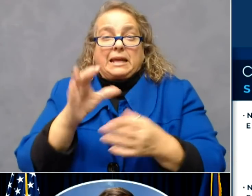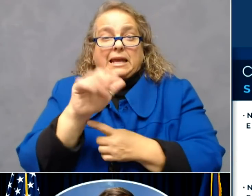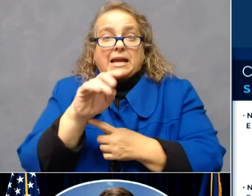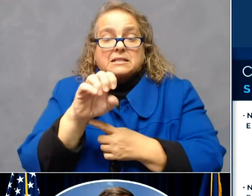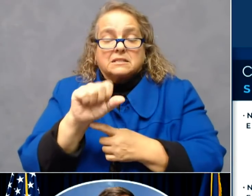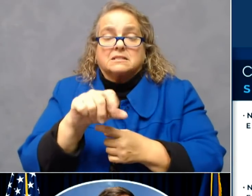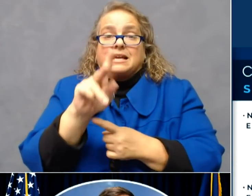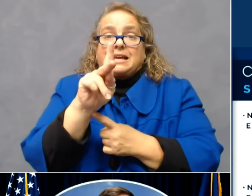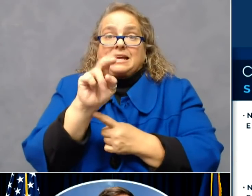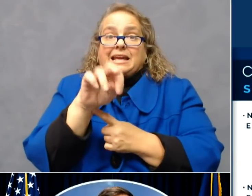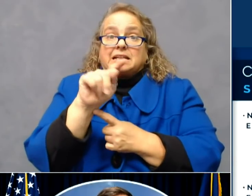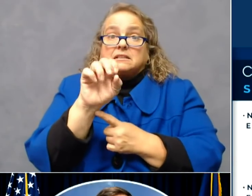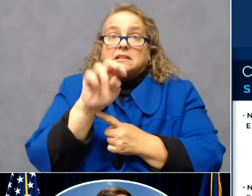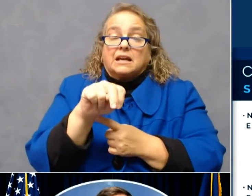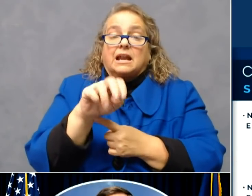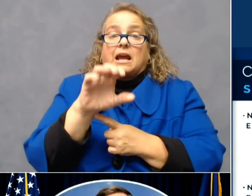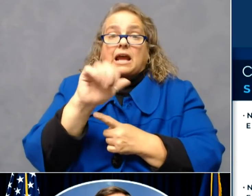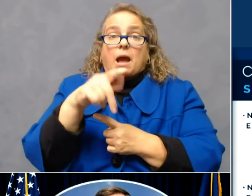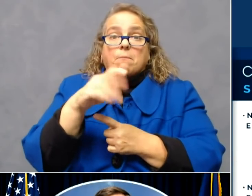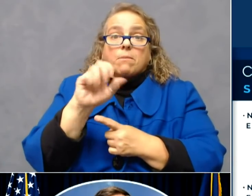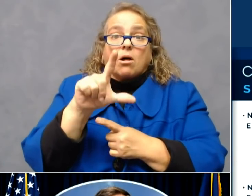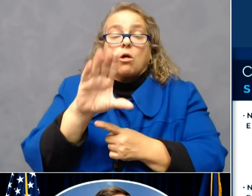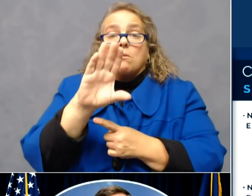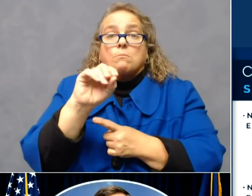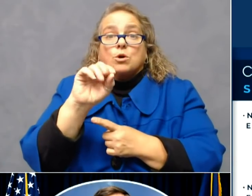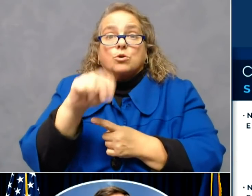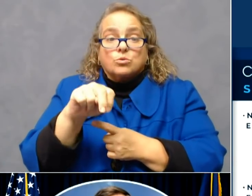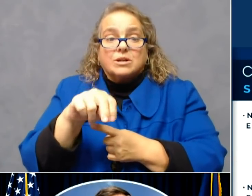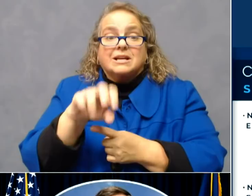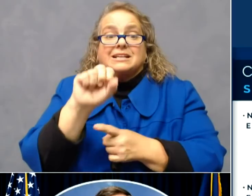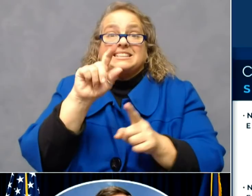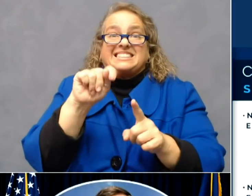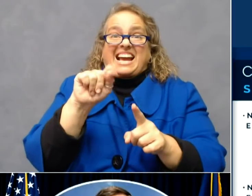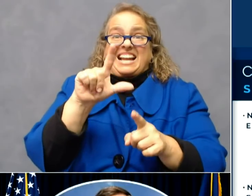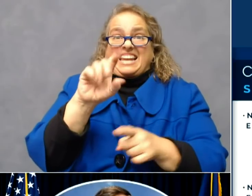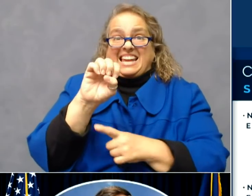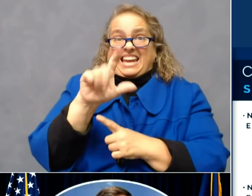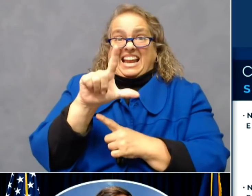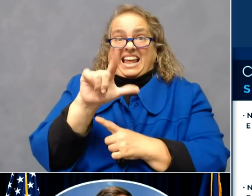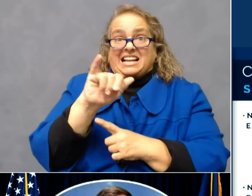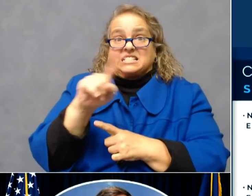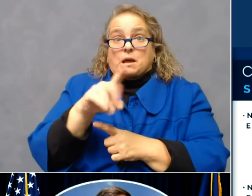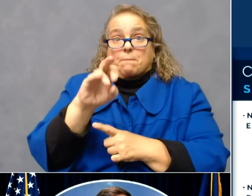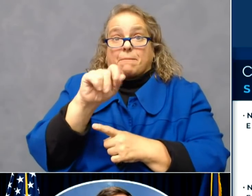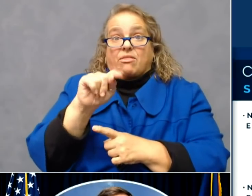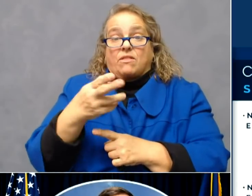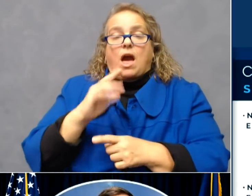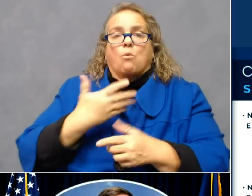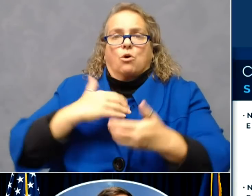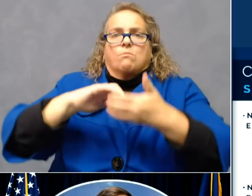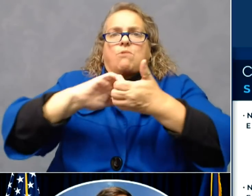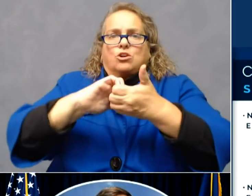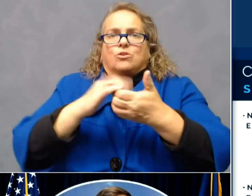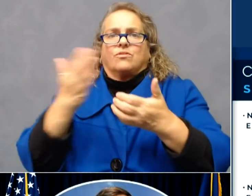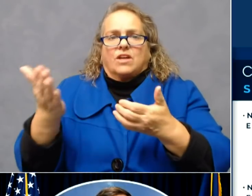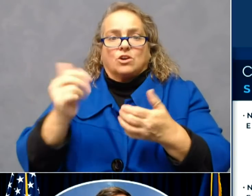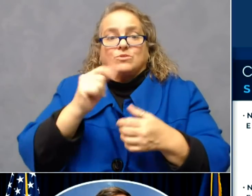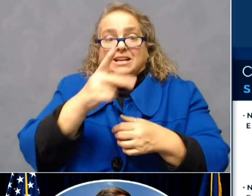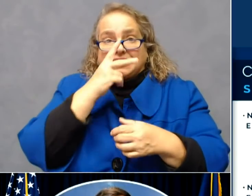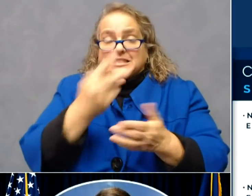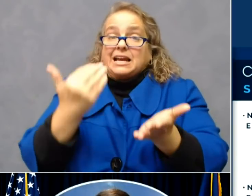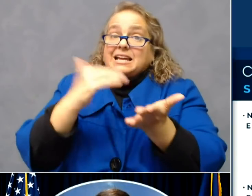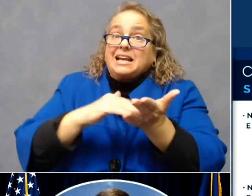County. St. Elizabeth's is our partner there. Again, these tests are free. You can sign up, and you should sign